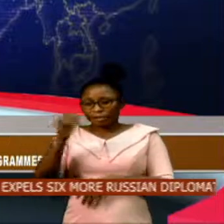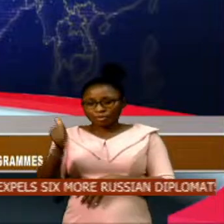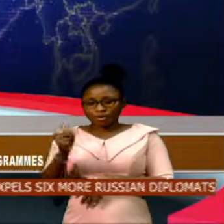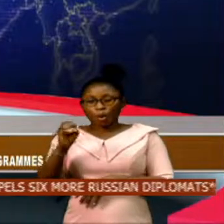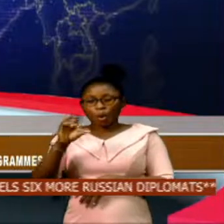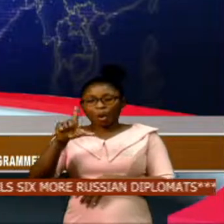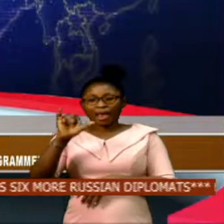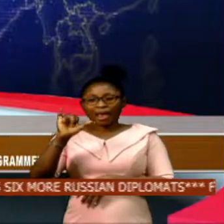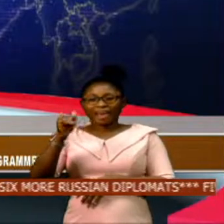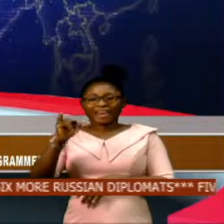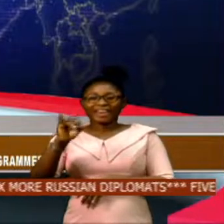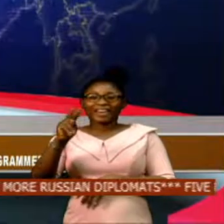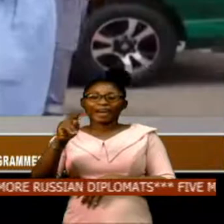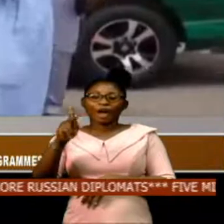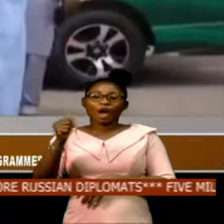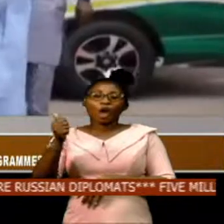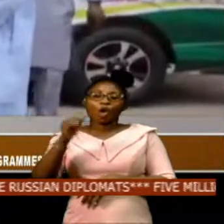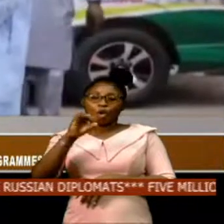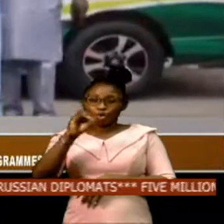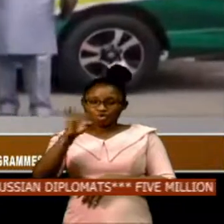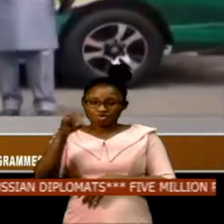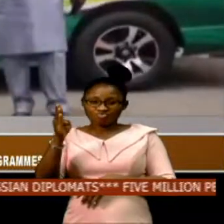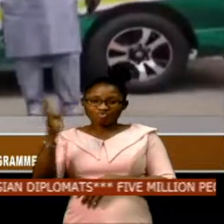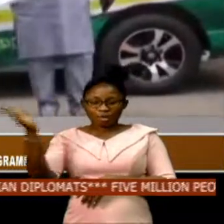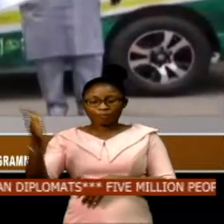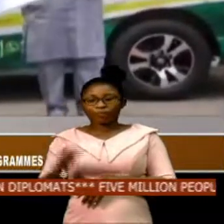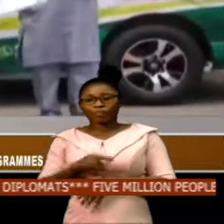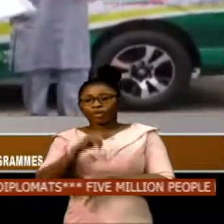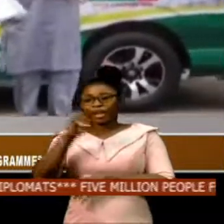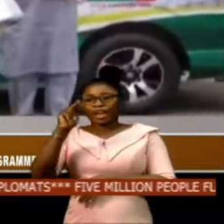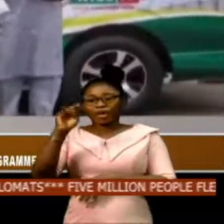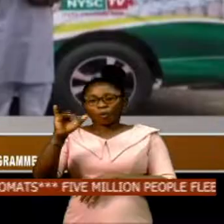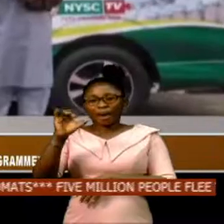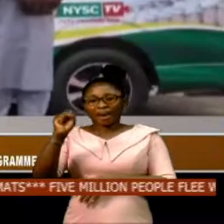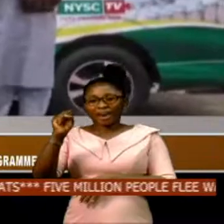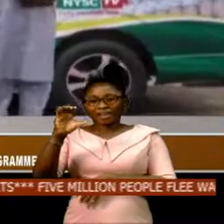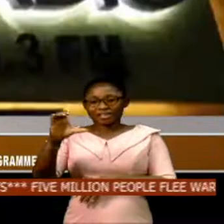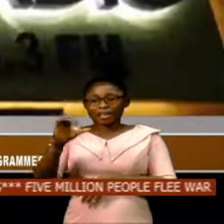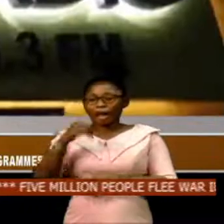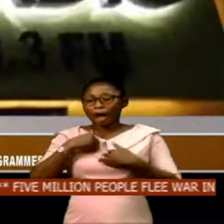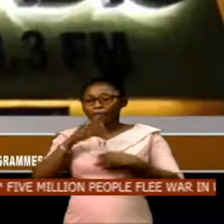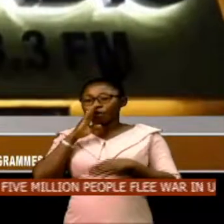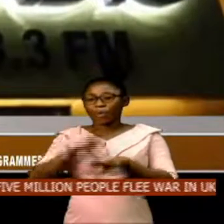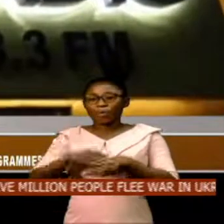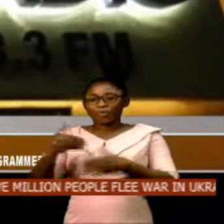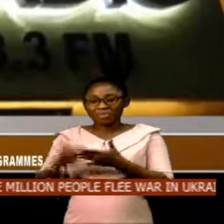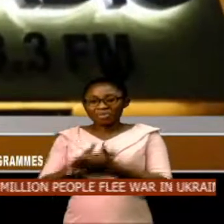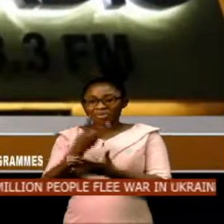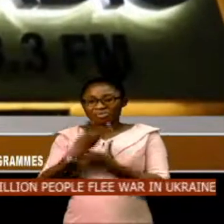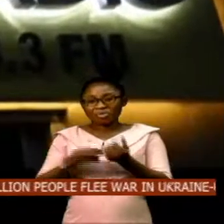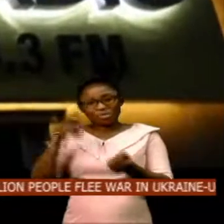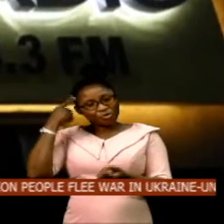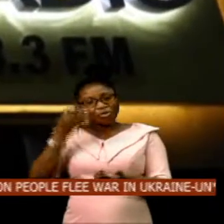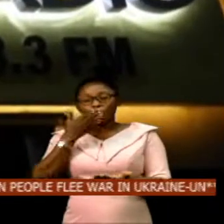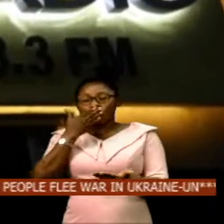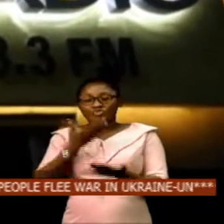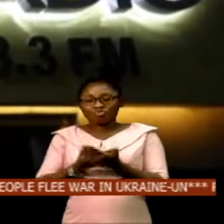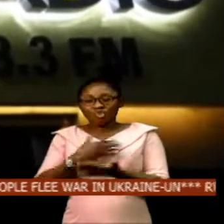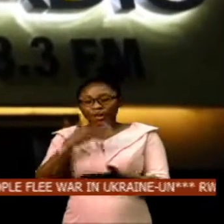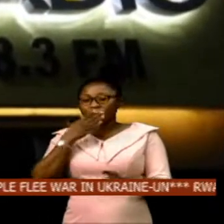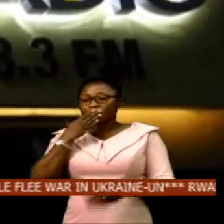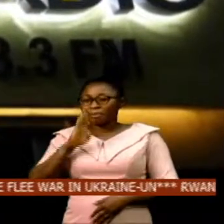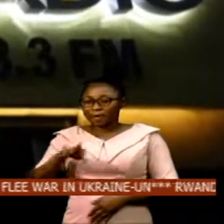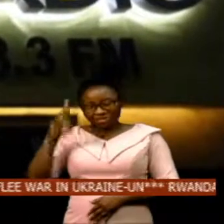Oleg Haoju was there. The National Youth Service Corps scheme has been on the news, both for the good and bad